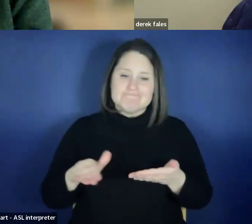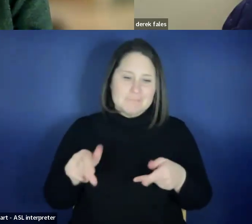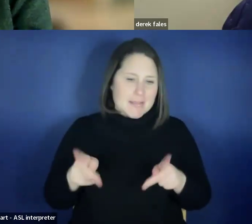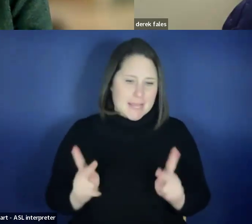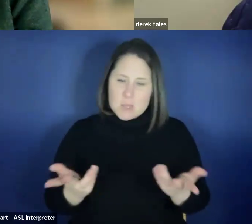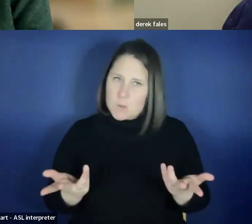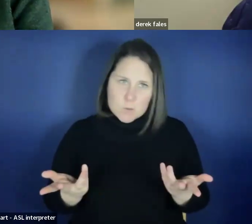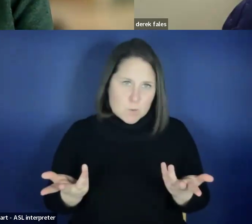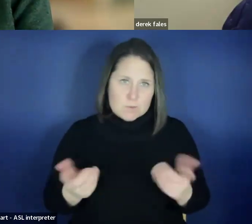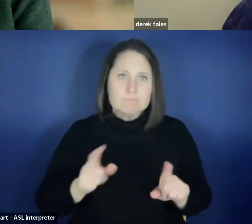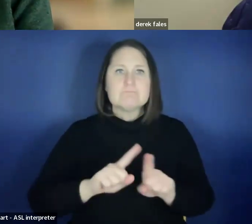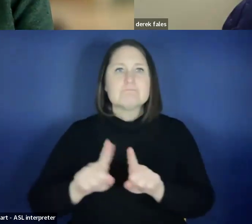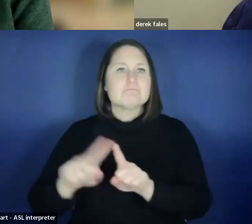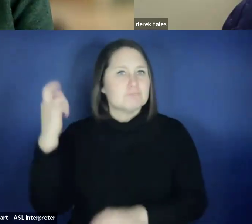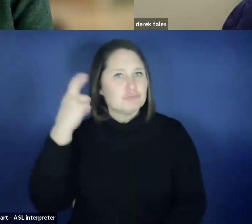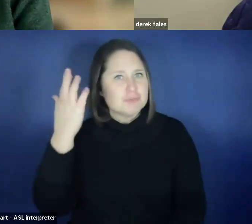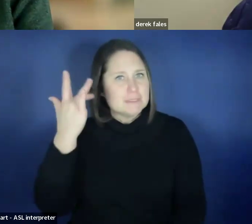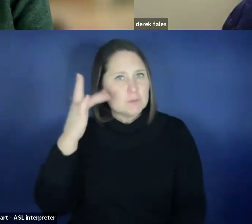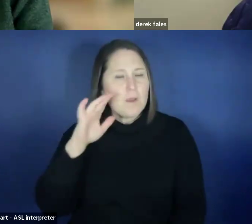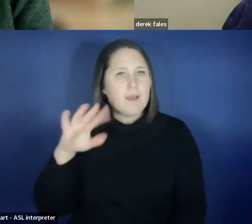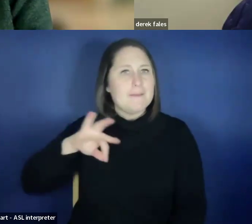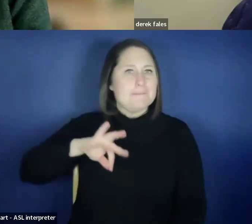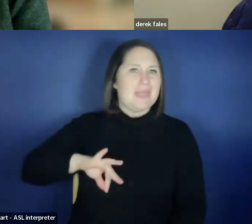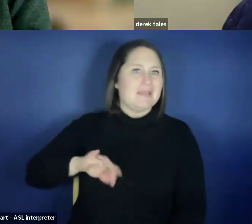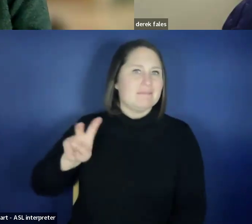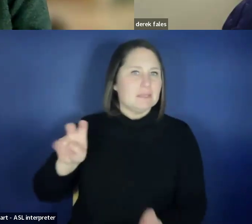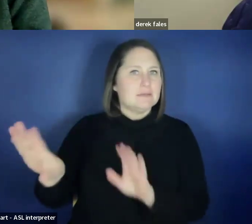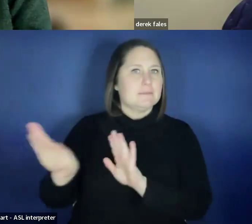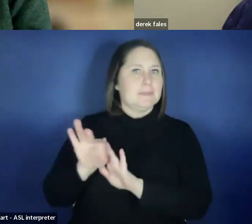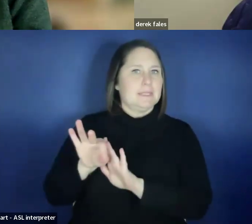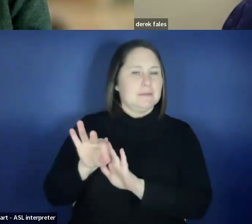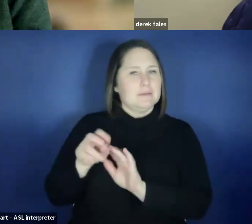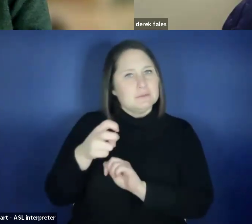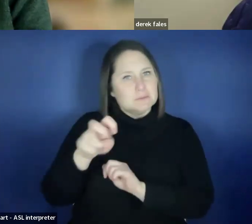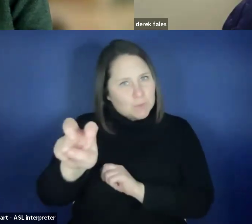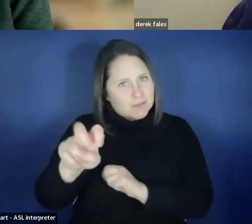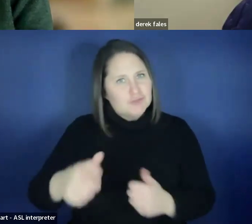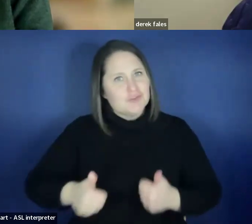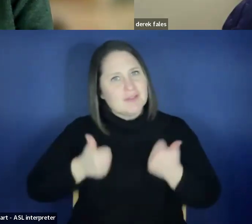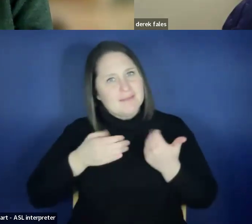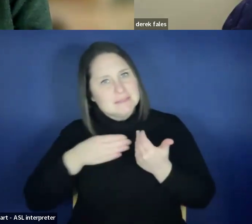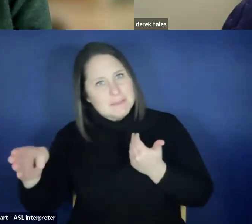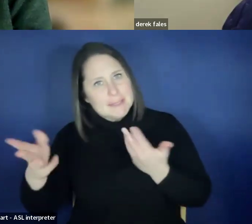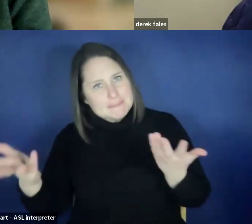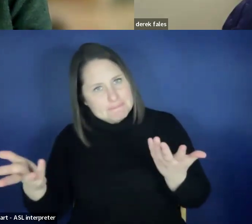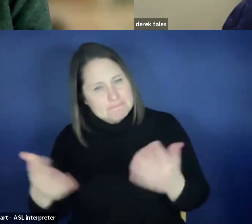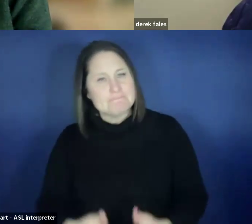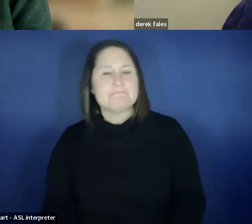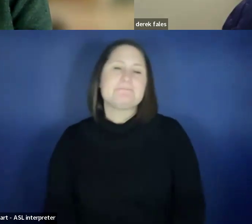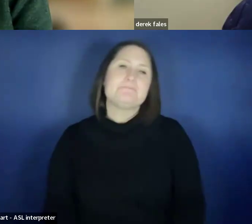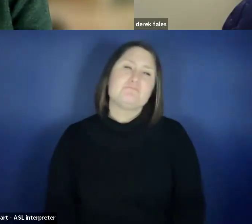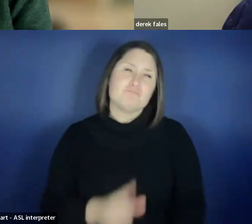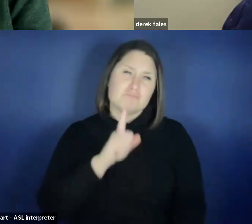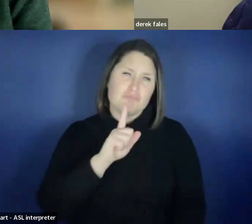So there's a variety of different reasons why somebody might choose to switch from one waiver to another. But that'll be up to